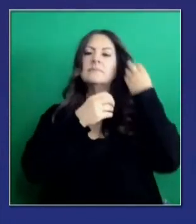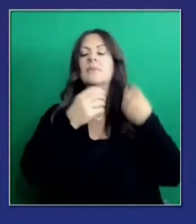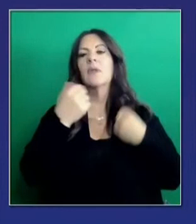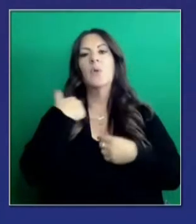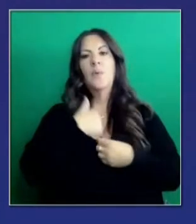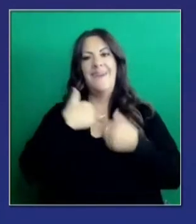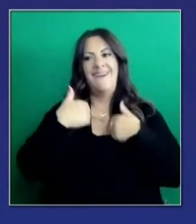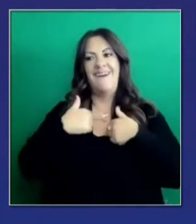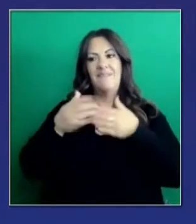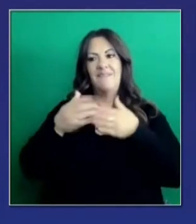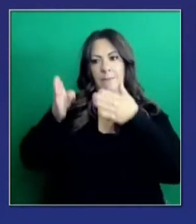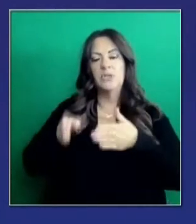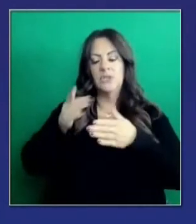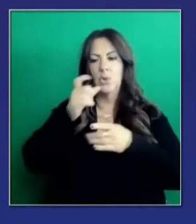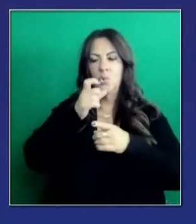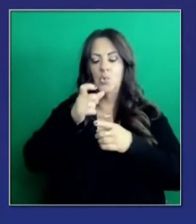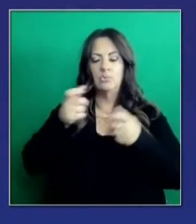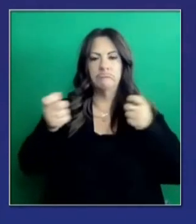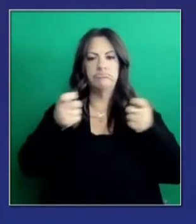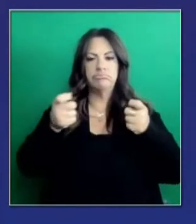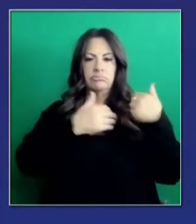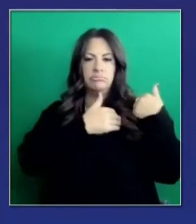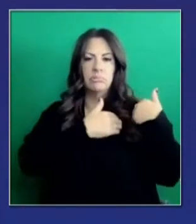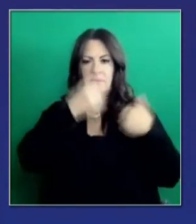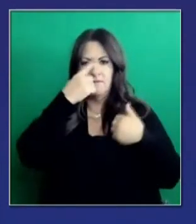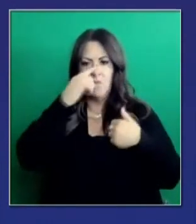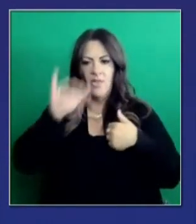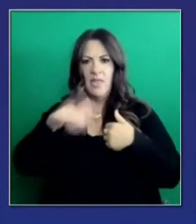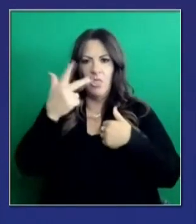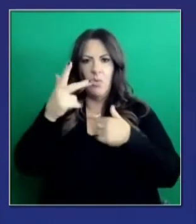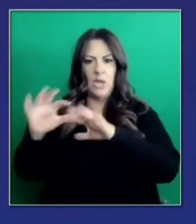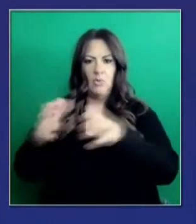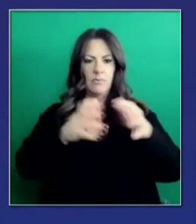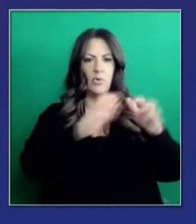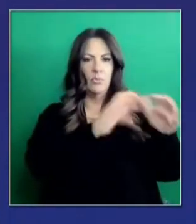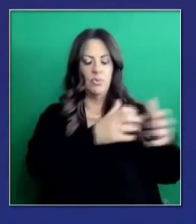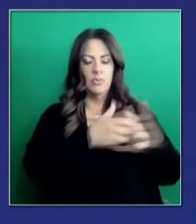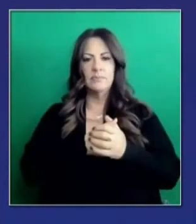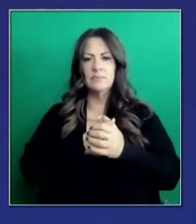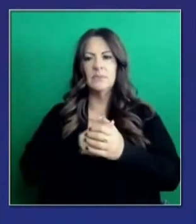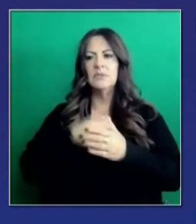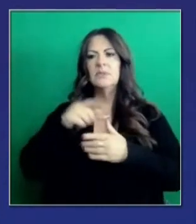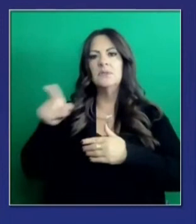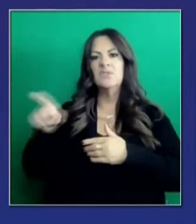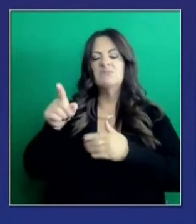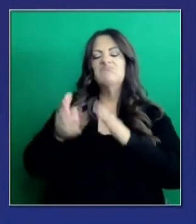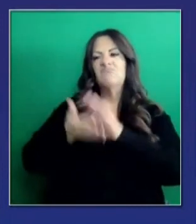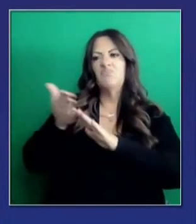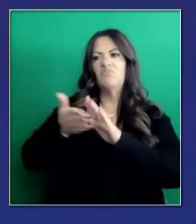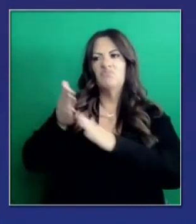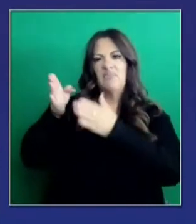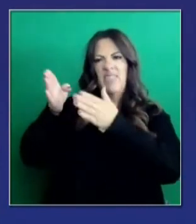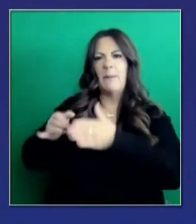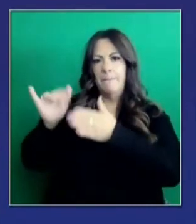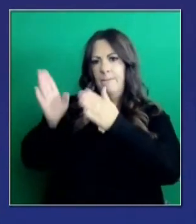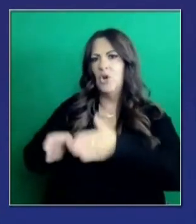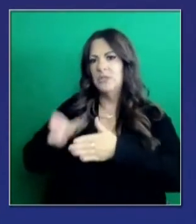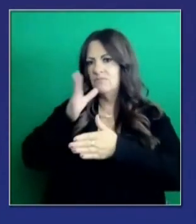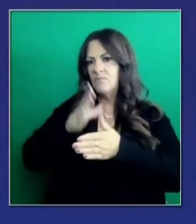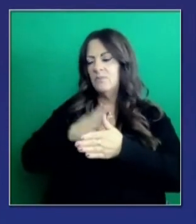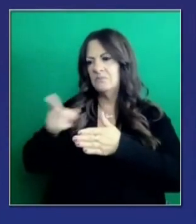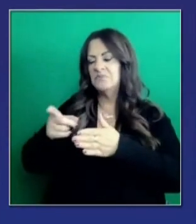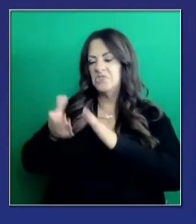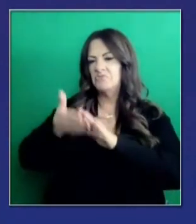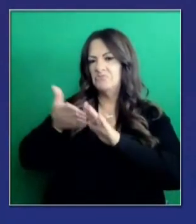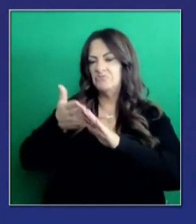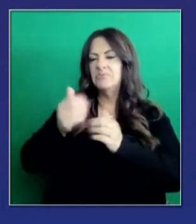those efforts, running that task force. She is the task force vaccination czar, if you would. She doesn't want that as her title,